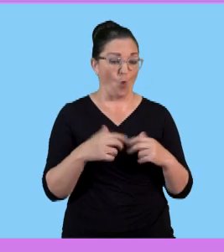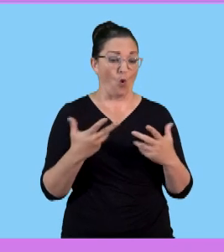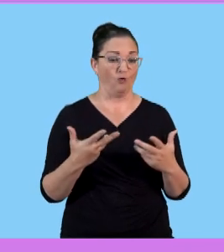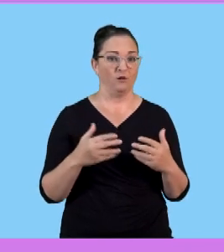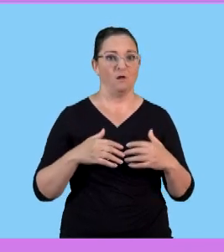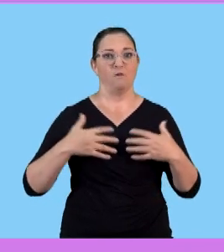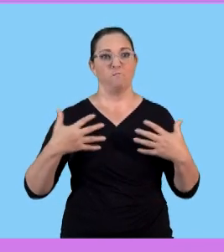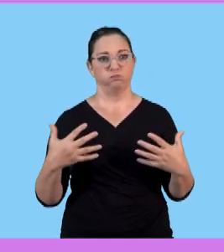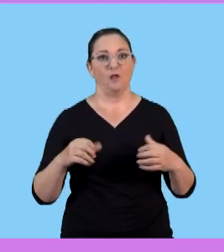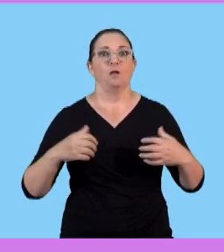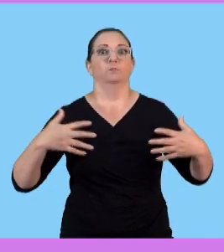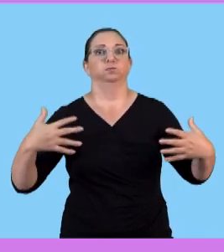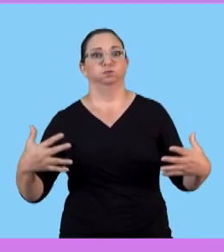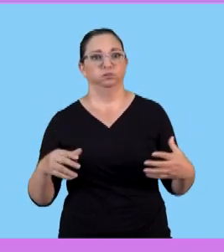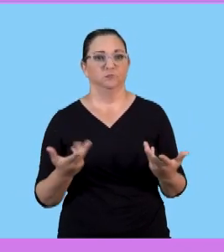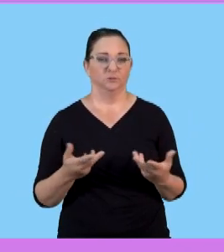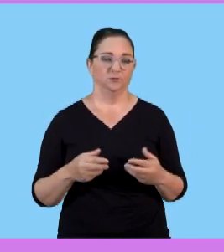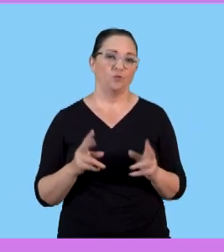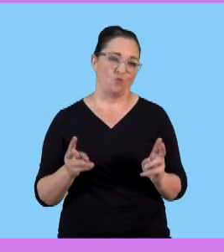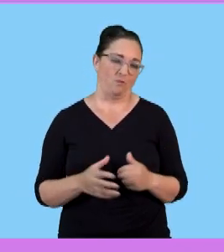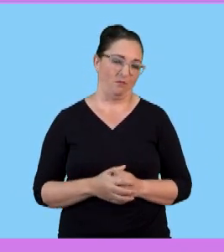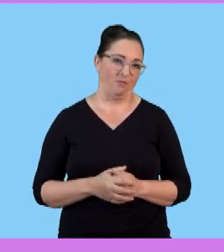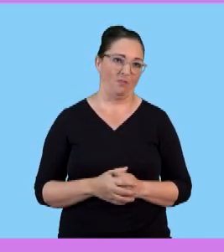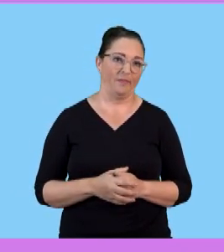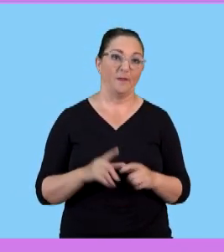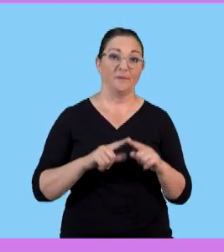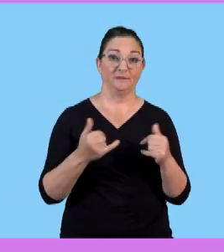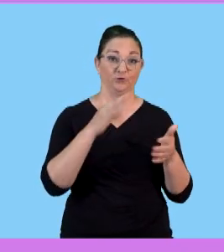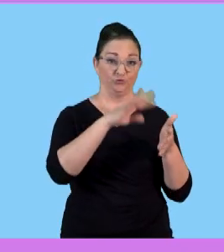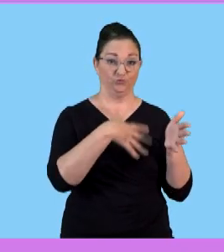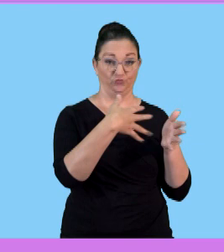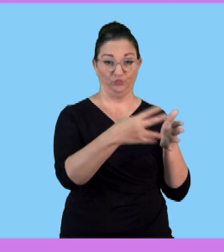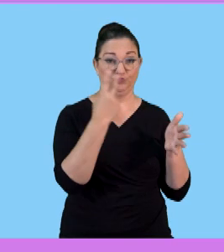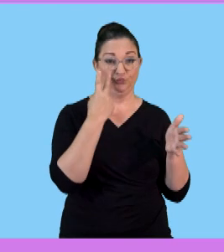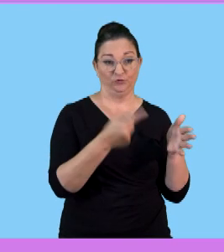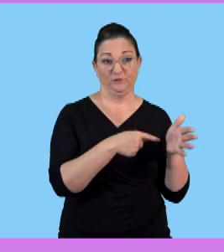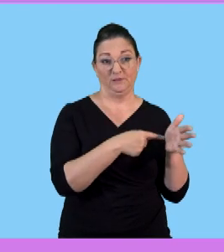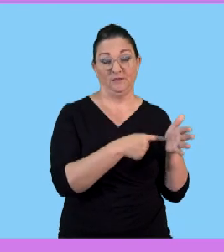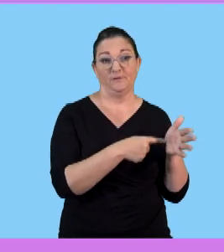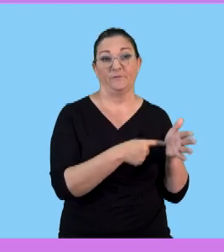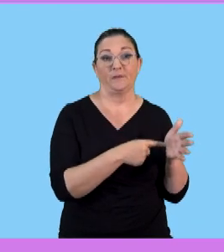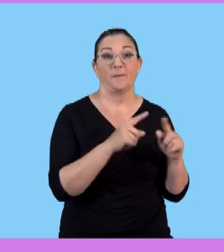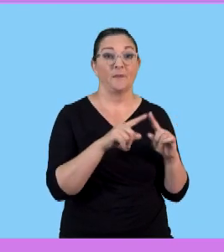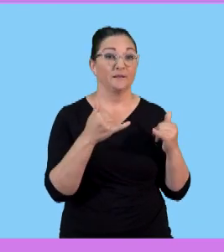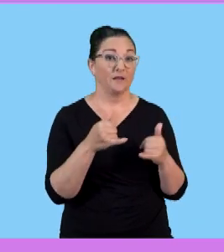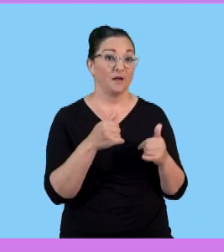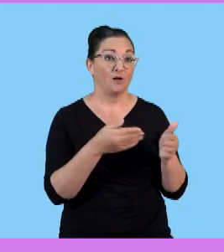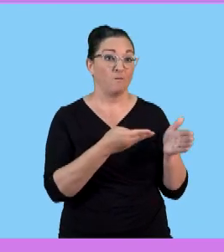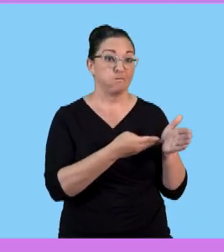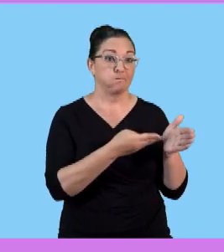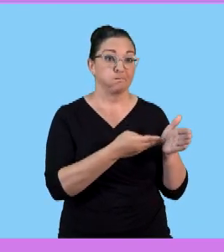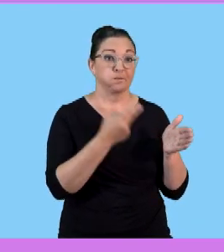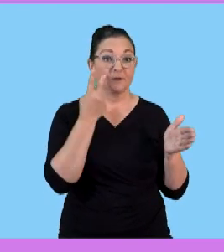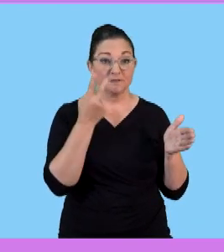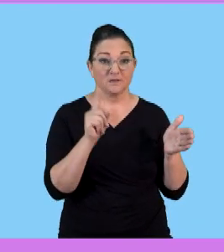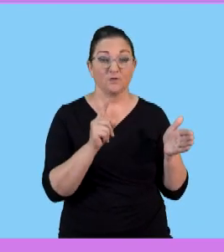underweight, normal weight, obese, or overweight, right? Then, guys, here is the BMI classification table. Remember, I